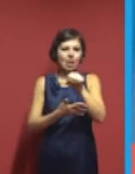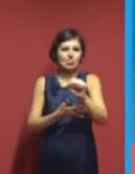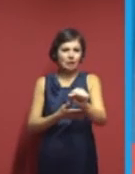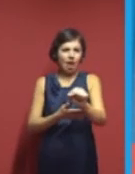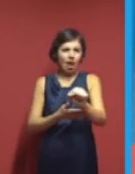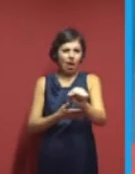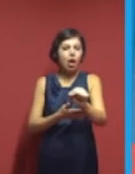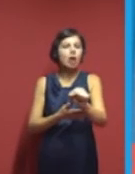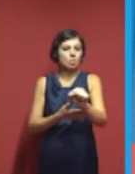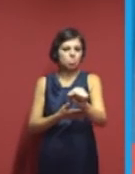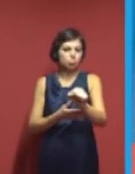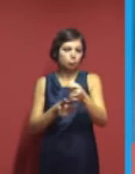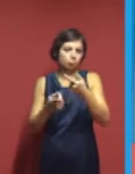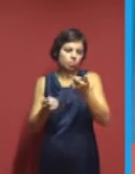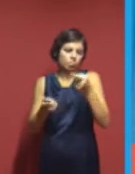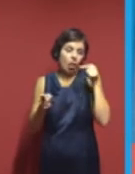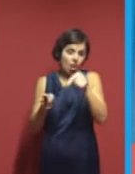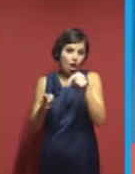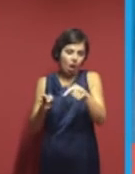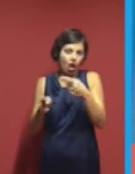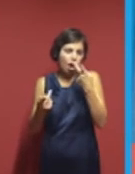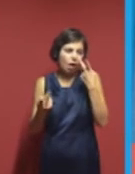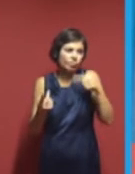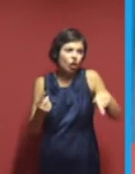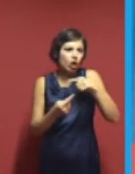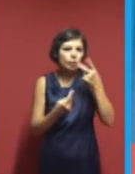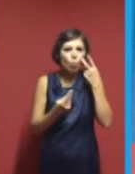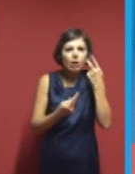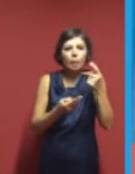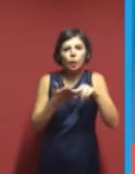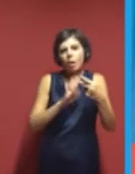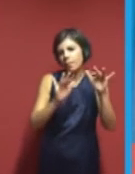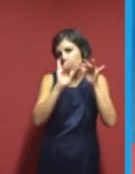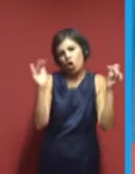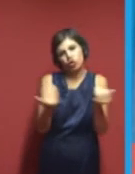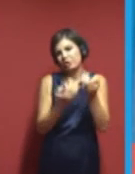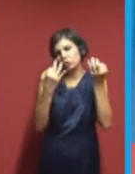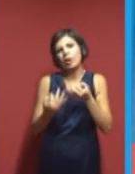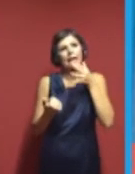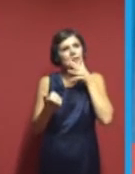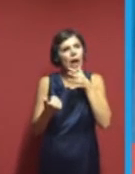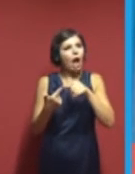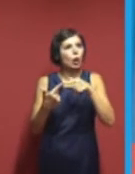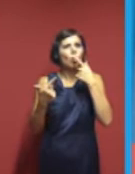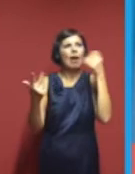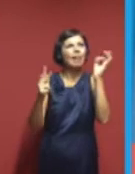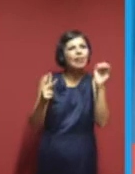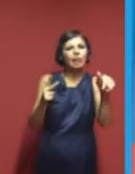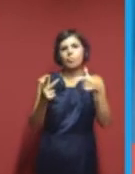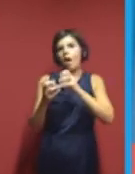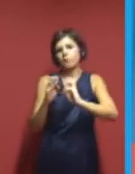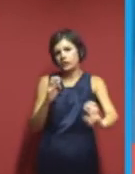education, security, and poverty. How are we going to solve these problems? Well, unfortunately, over 80% of workers